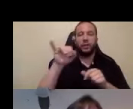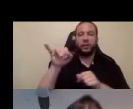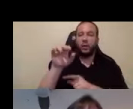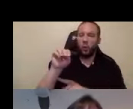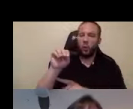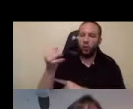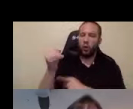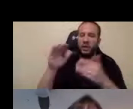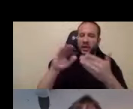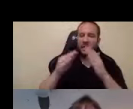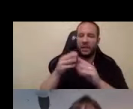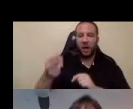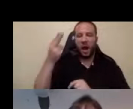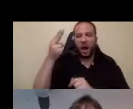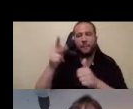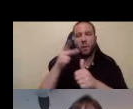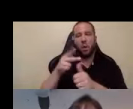priorities.